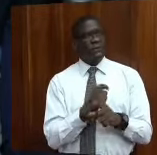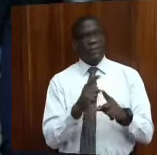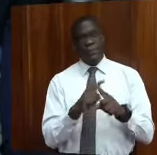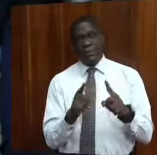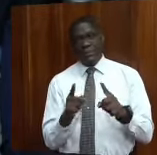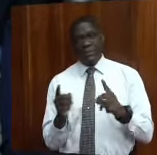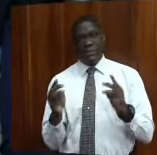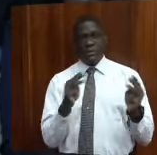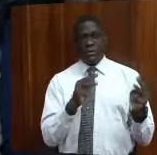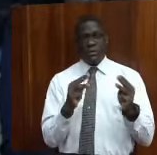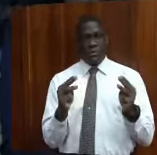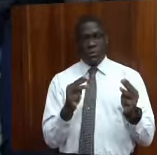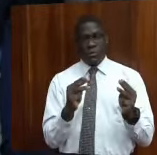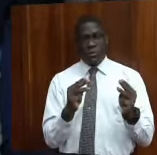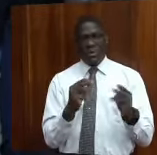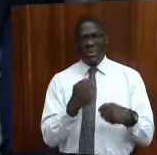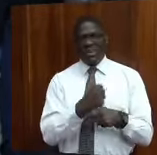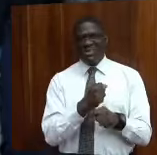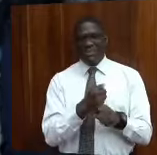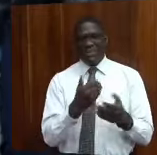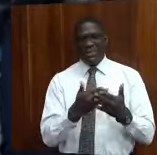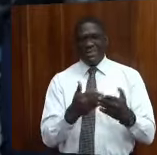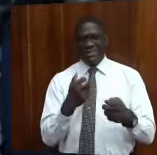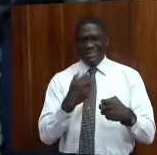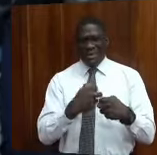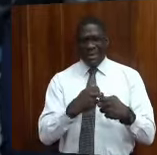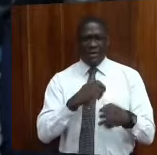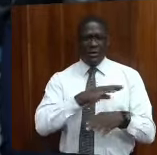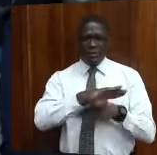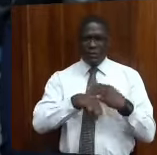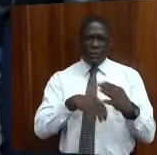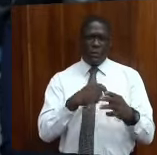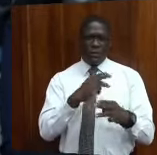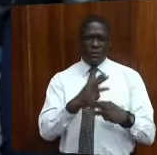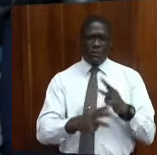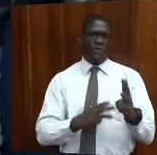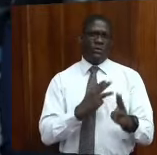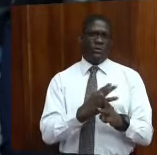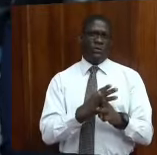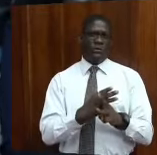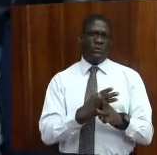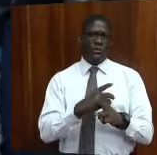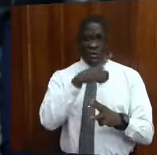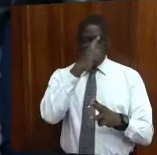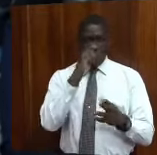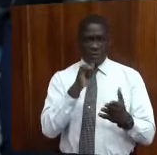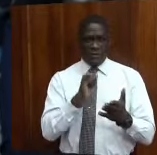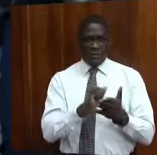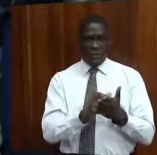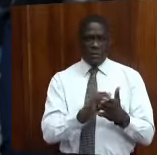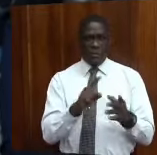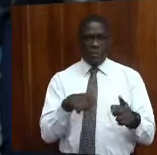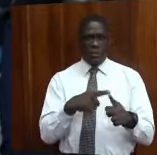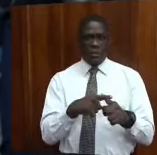making borrowing expensive. Mr. Speaker, we will be frank and honest to the people of St. Lucia on our debt